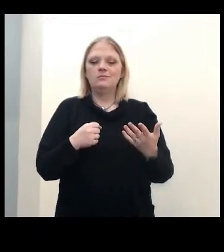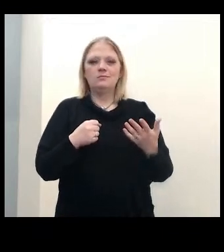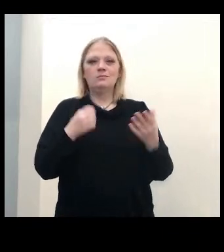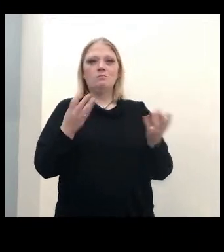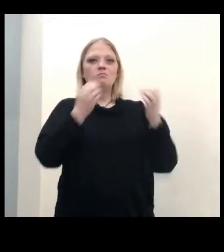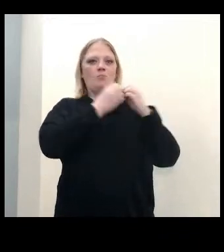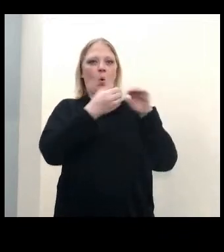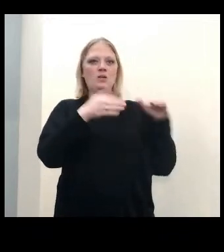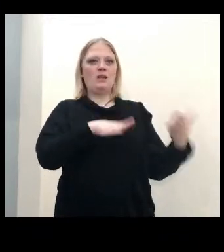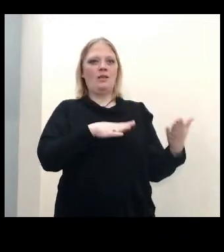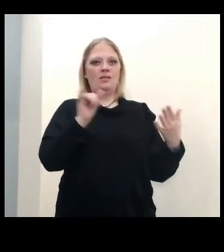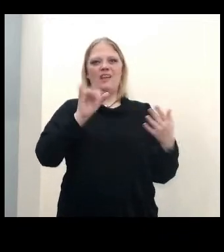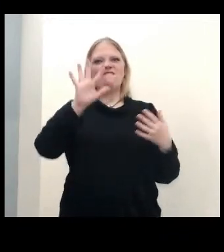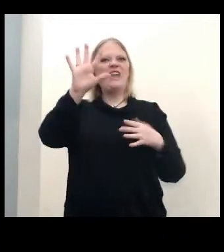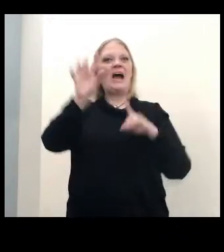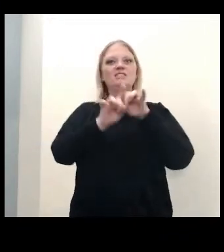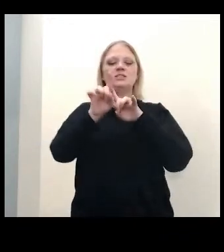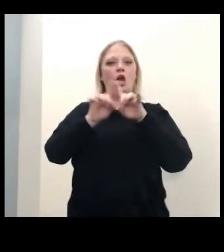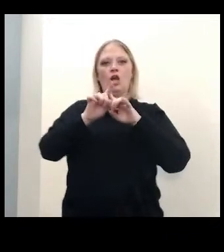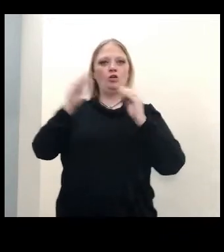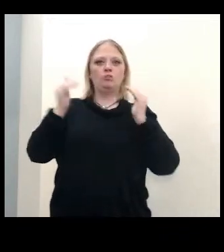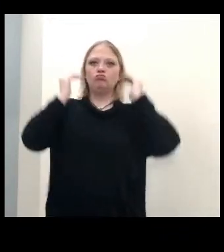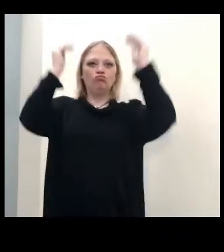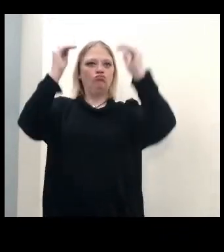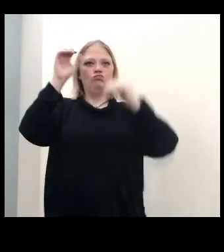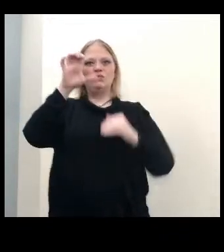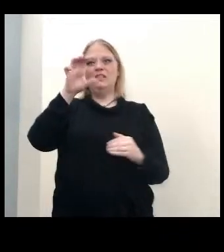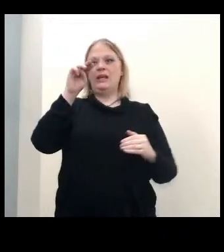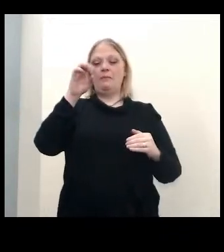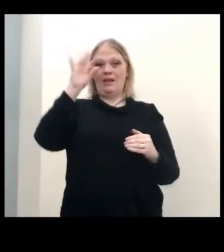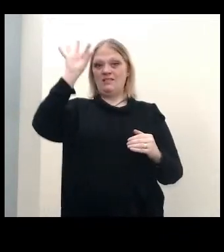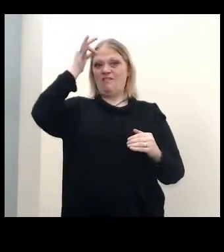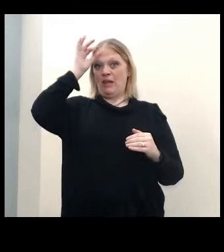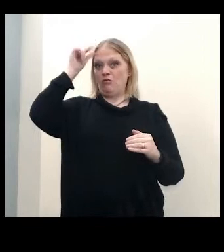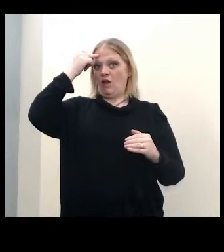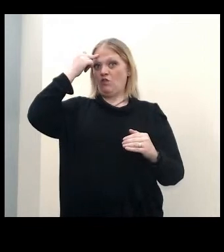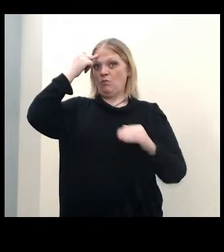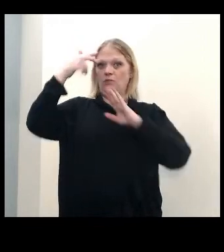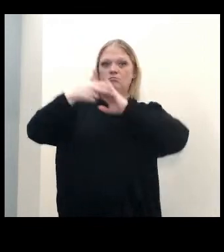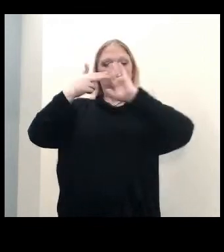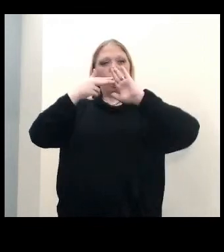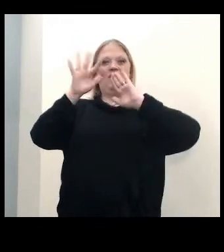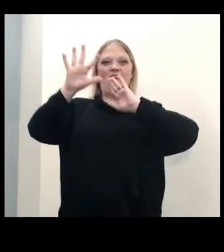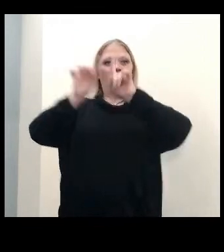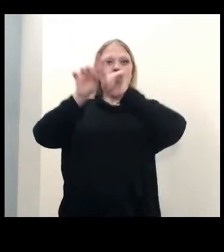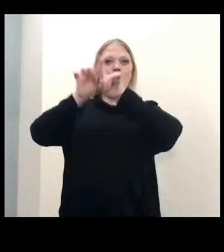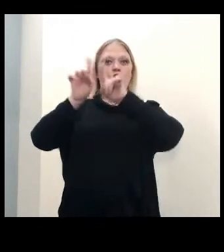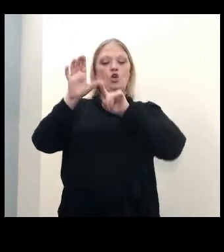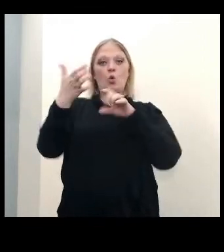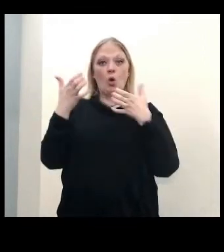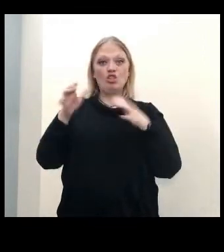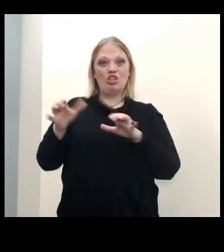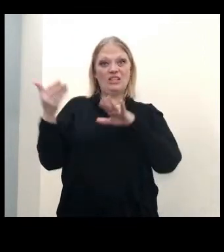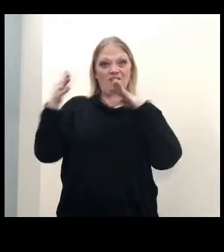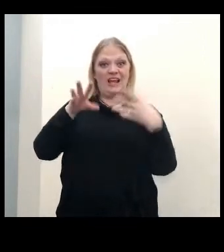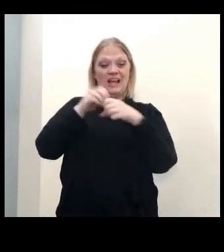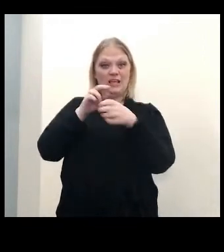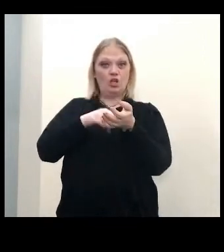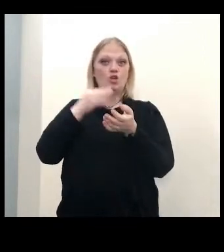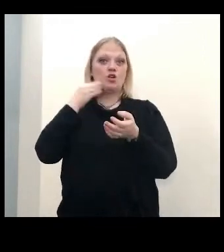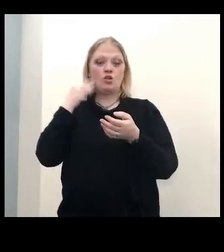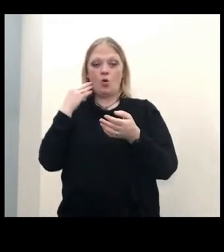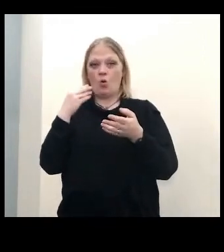high rated, a 5-star rated, as rated by CMS, the federal government, your chance of dying in a nursing home, even